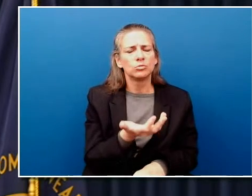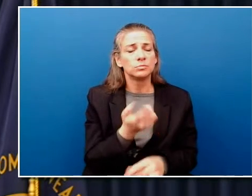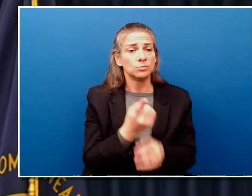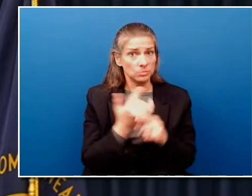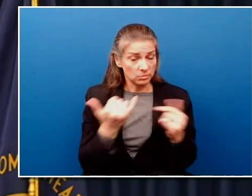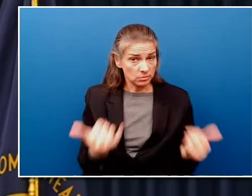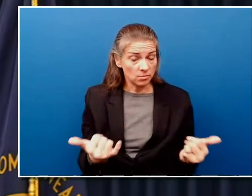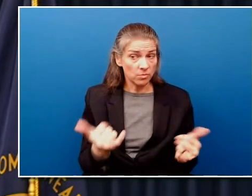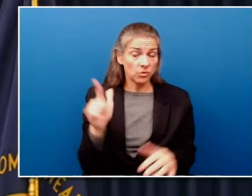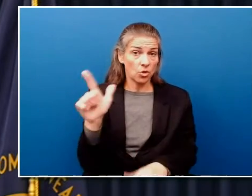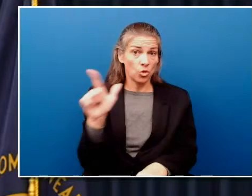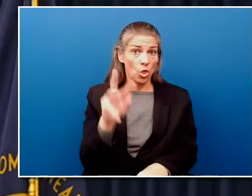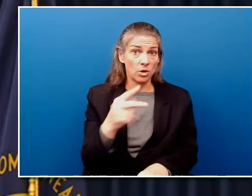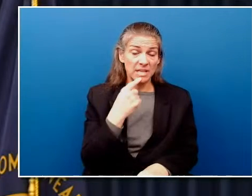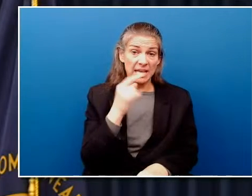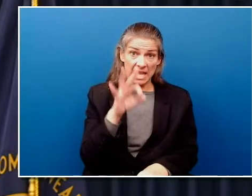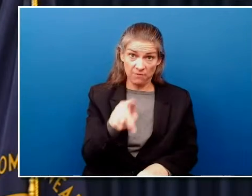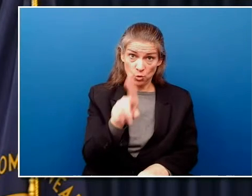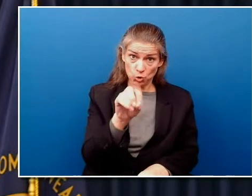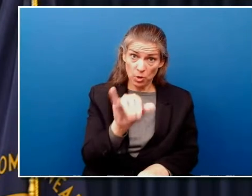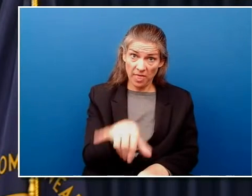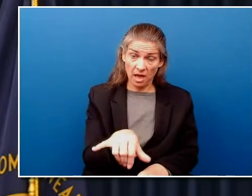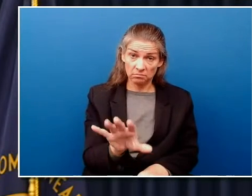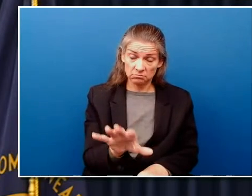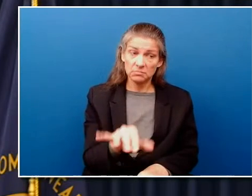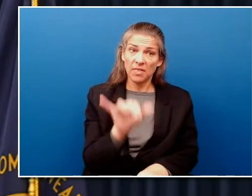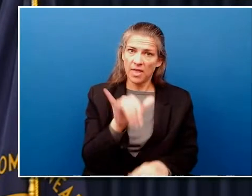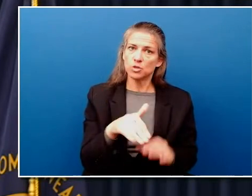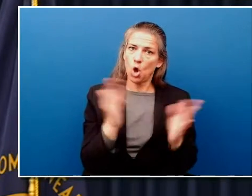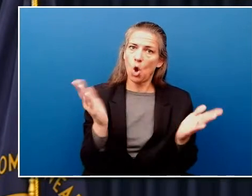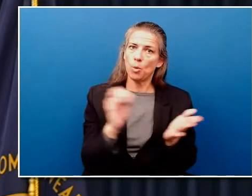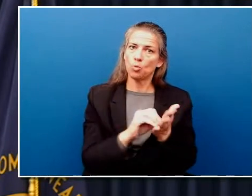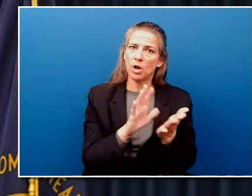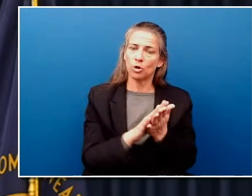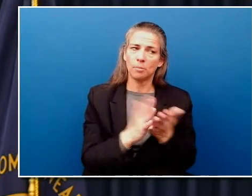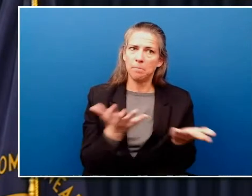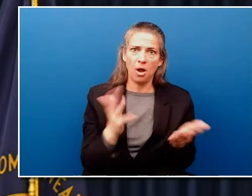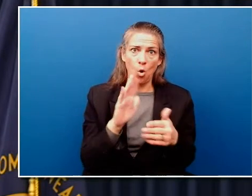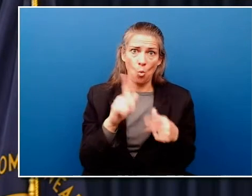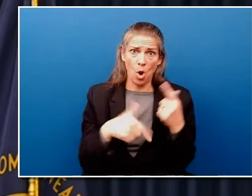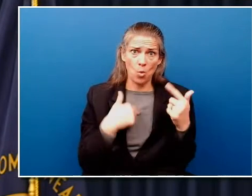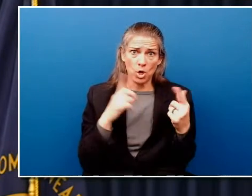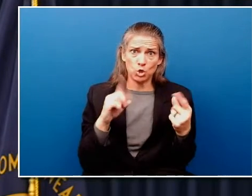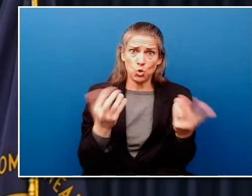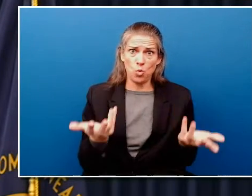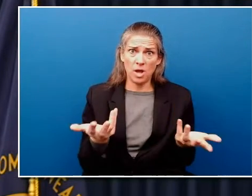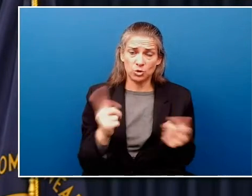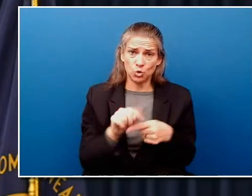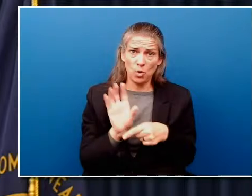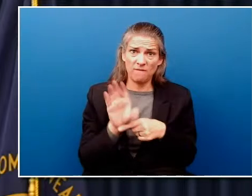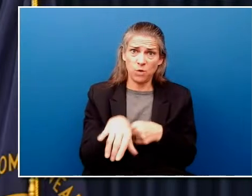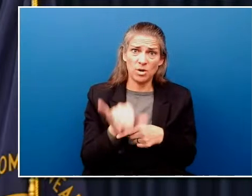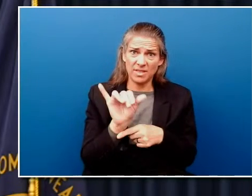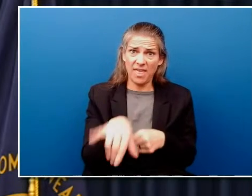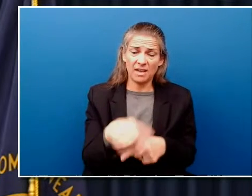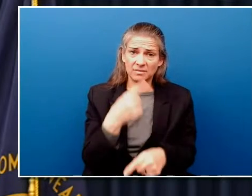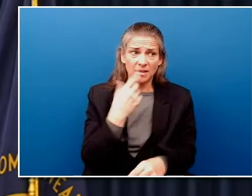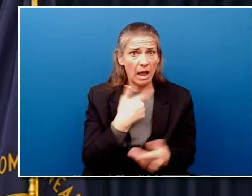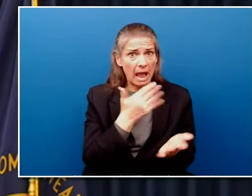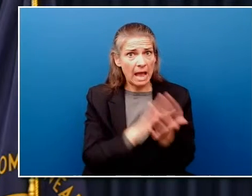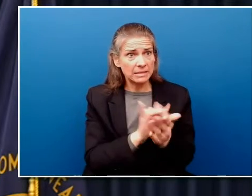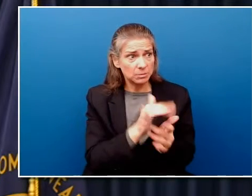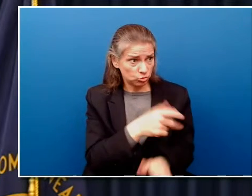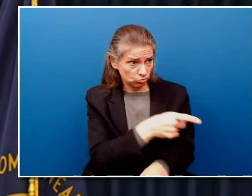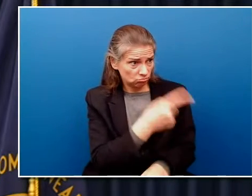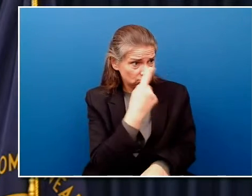law says is if you do that, that is an open record. But all we can do in terms of enforcement is ask that person, would you